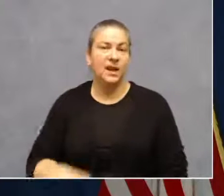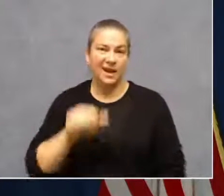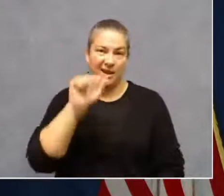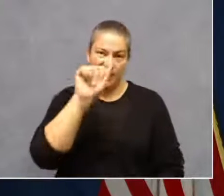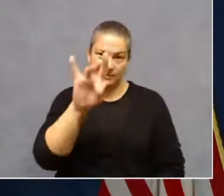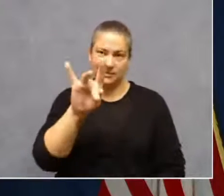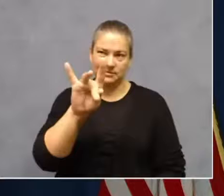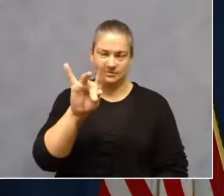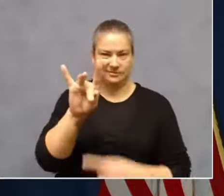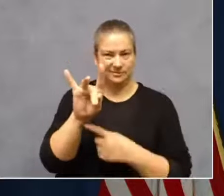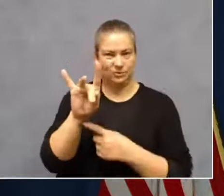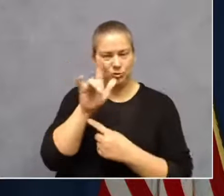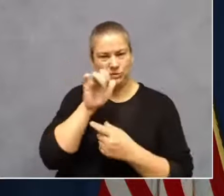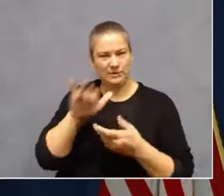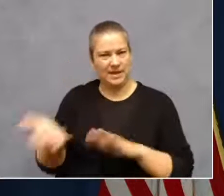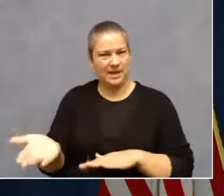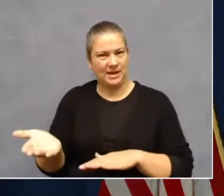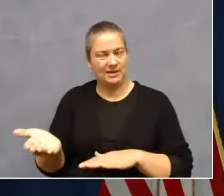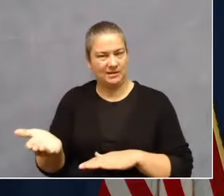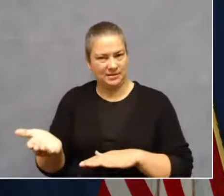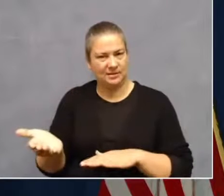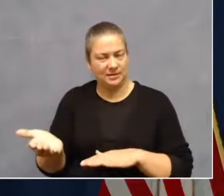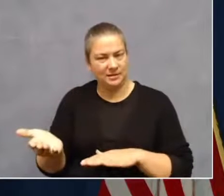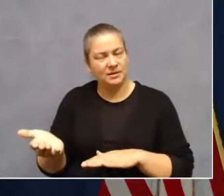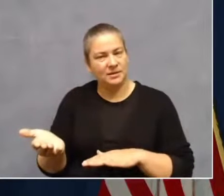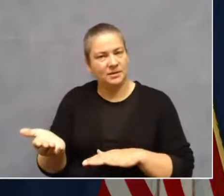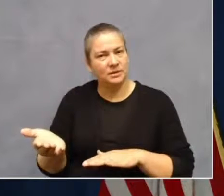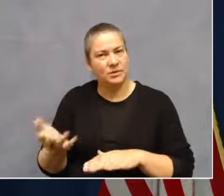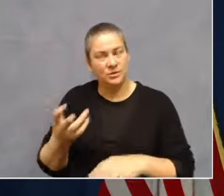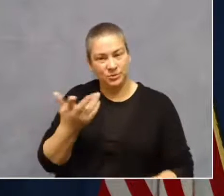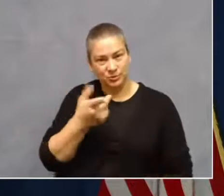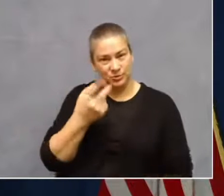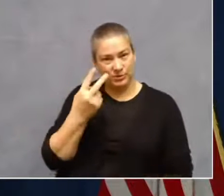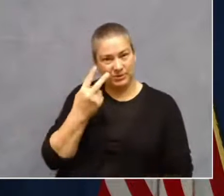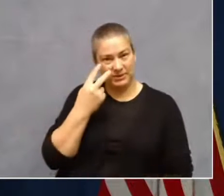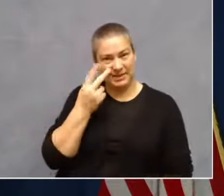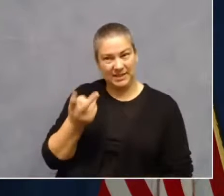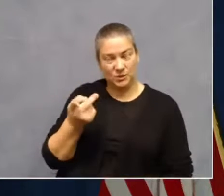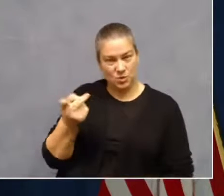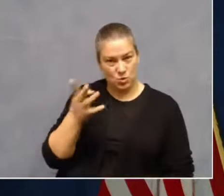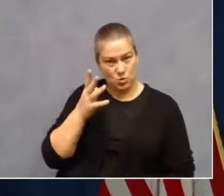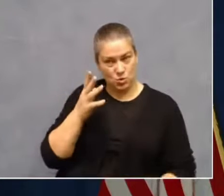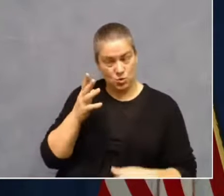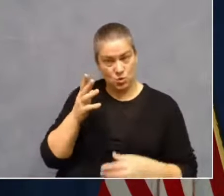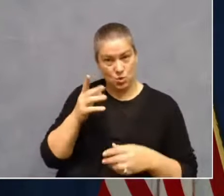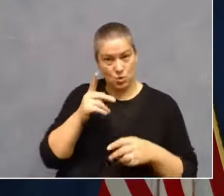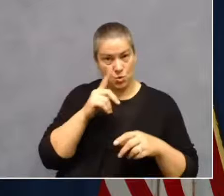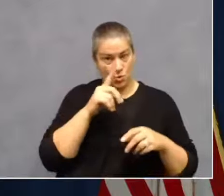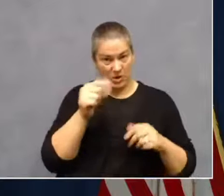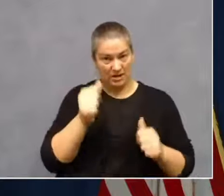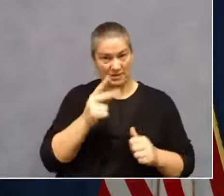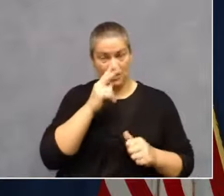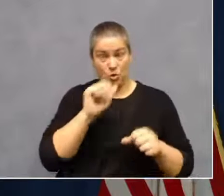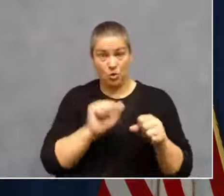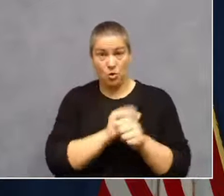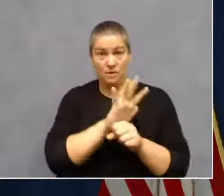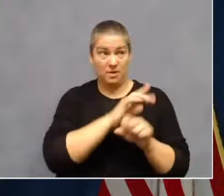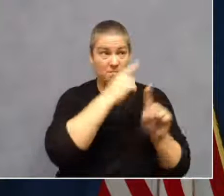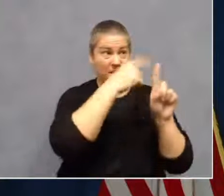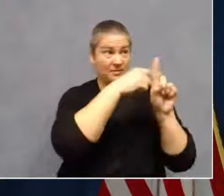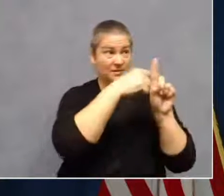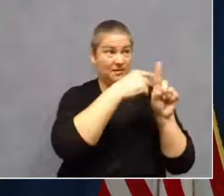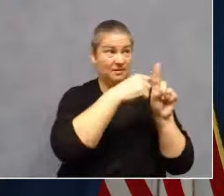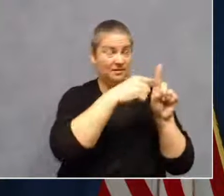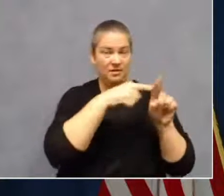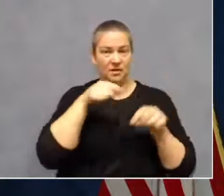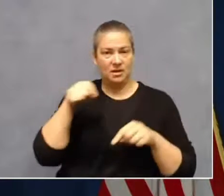Kentuckians. And you can see the numbers that we lose pick up as our cases pick up. And sadly, I think we will see